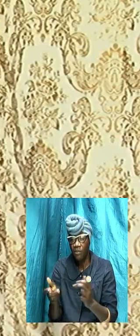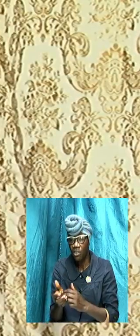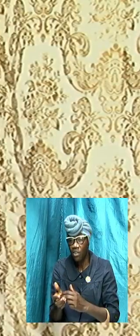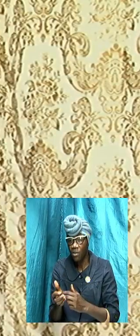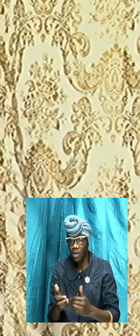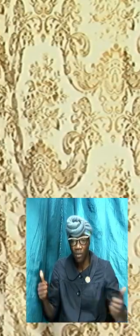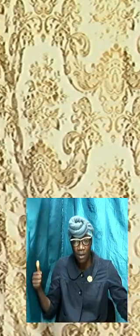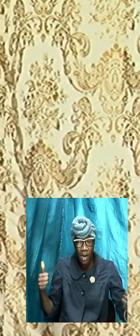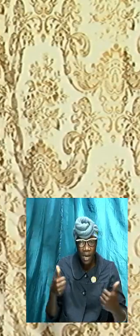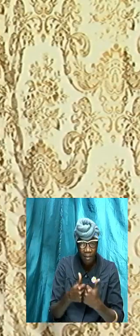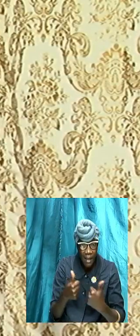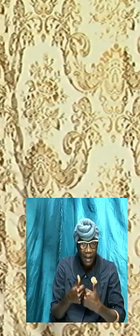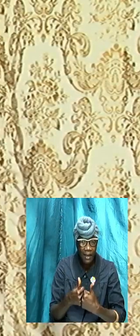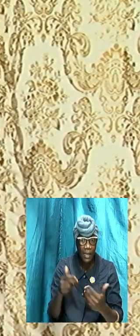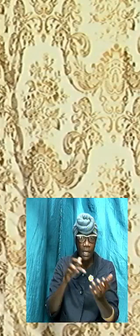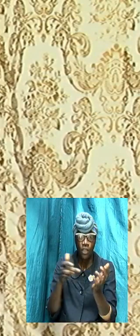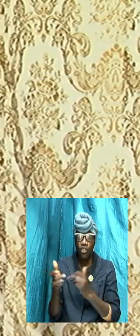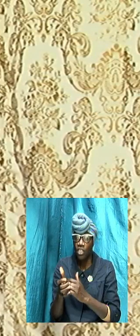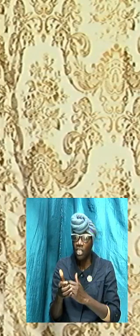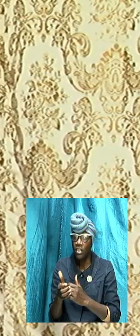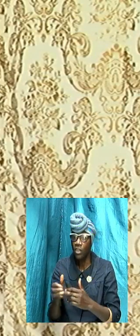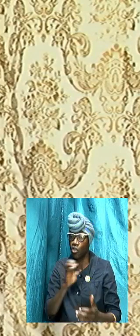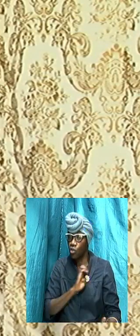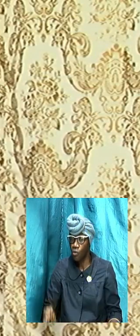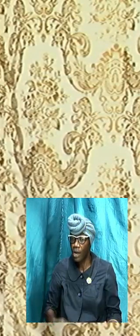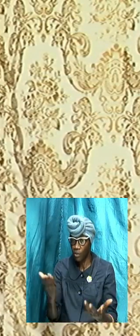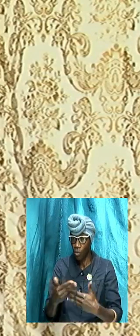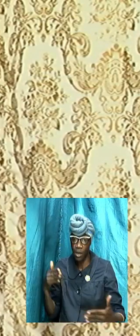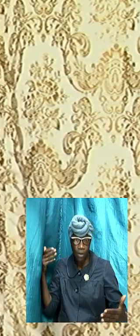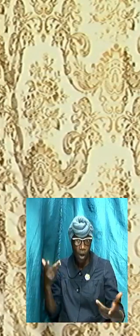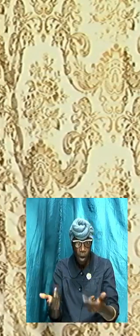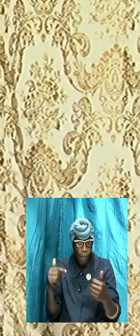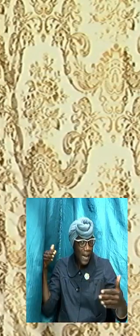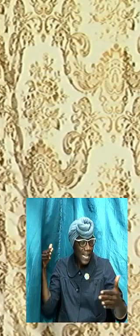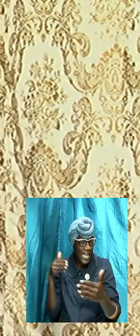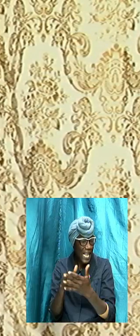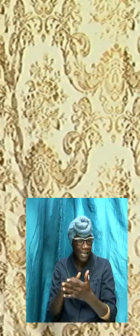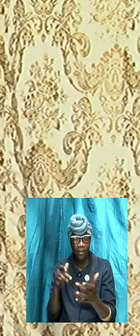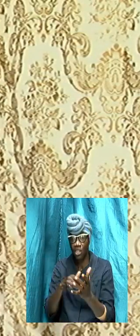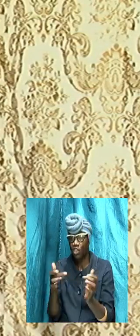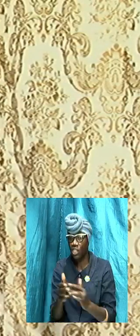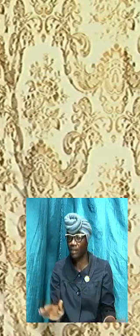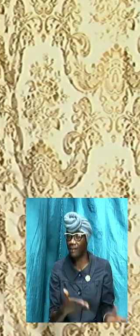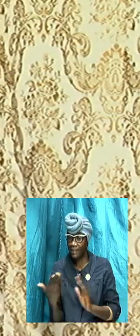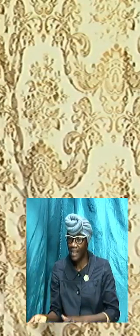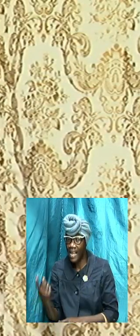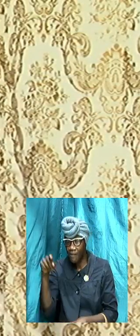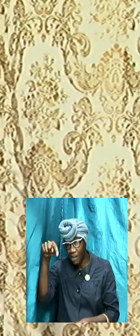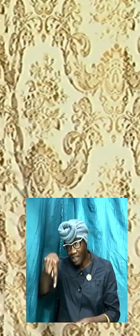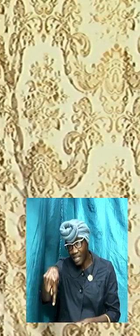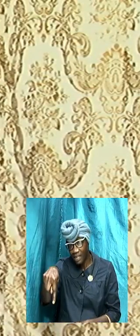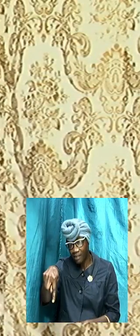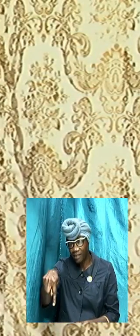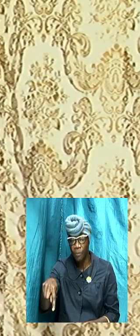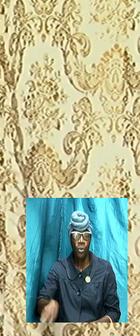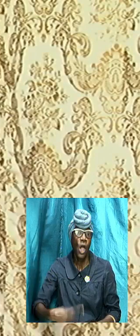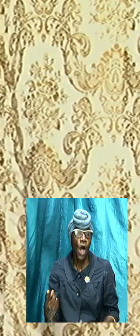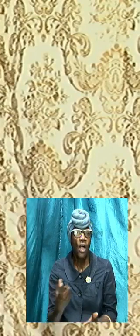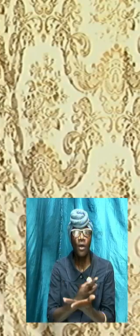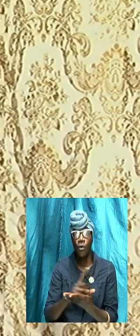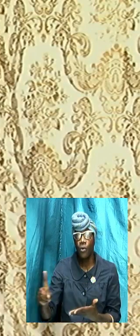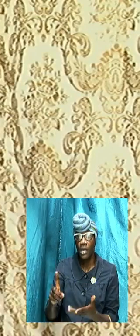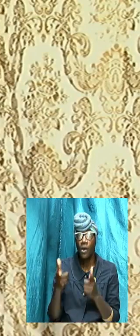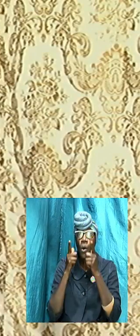of Jesus Christ, but we come against it because we know that Jesus himself died for this. Amen. The other week, after that, week two, we looked at